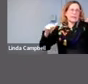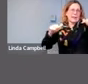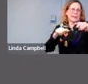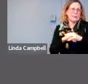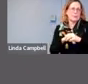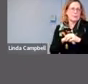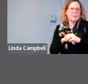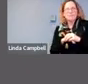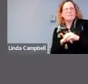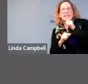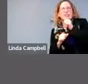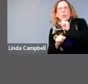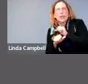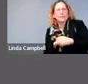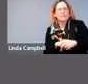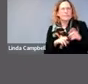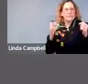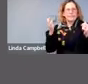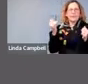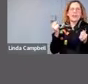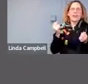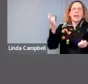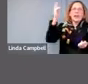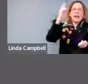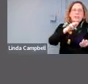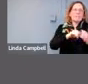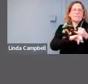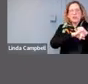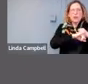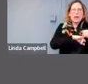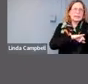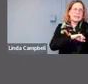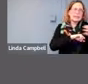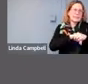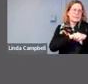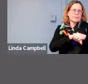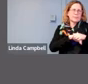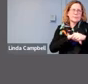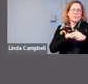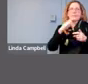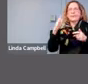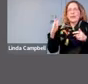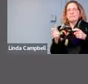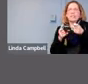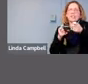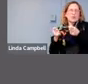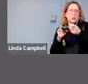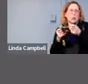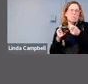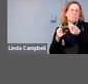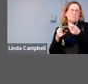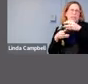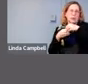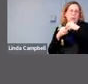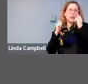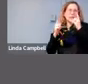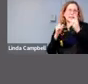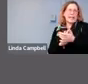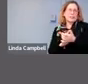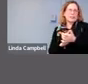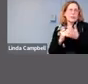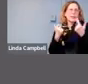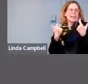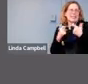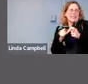and entering the Great Lakes. It doesn't work, just to let you know. And then there's eradication. And then there's control,